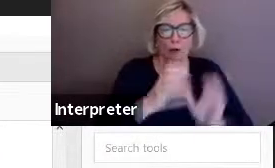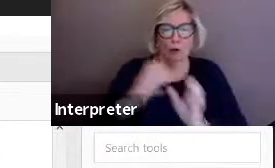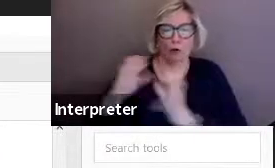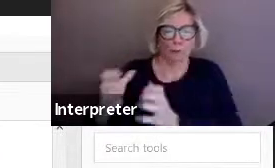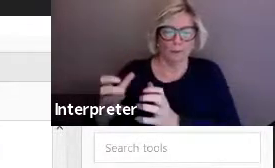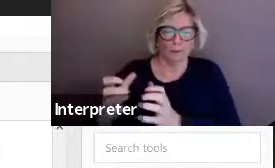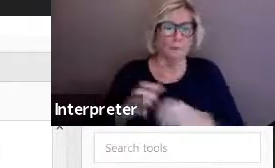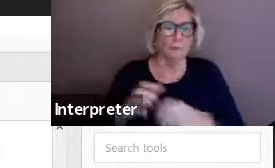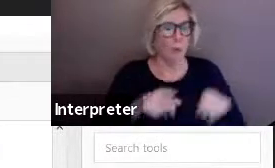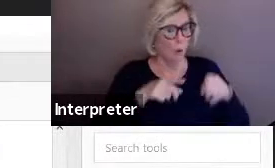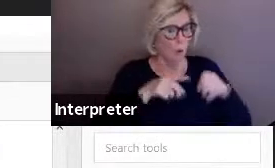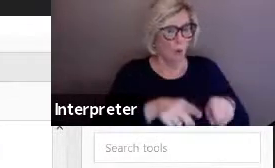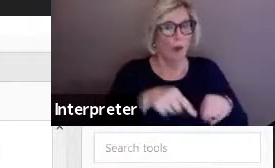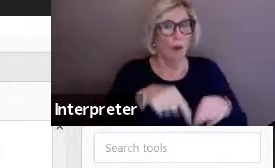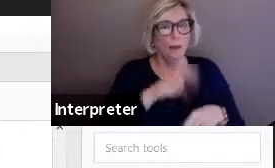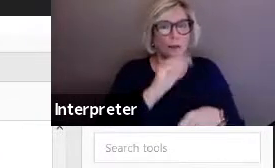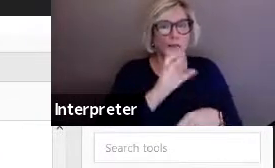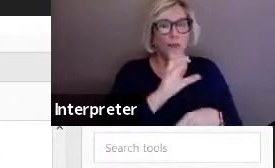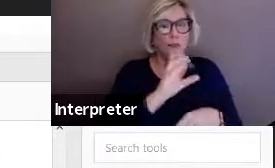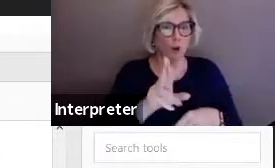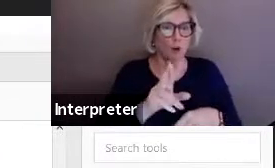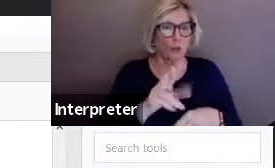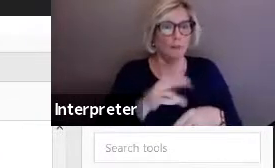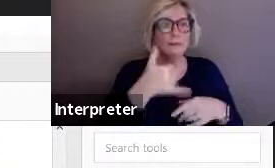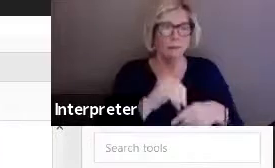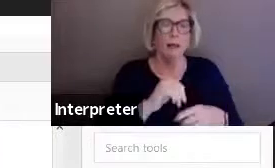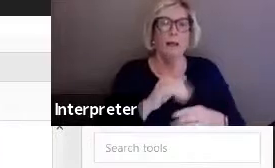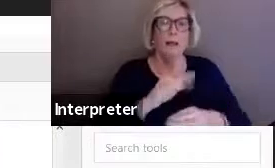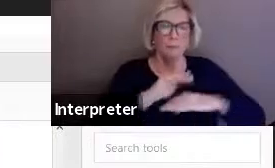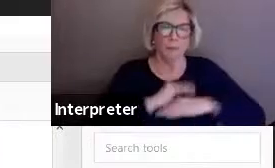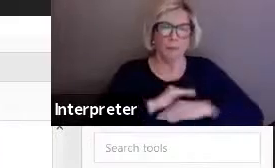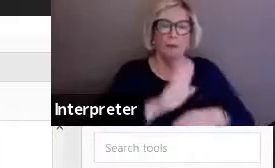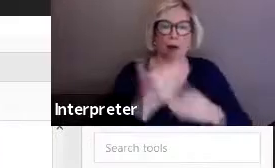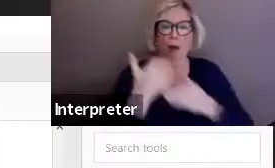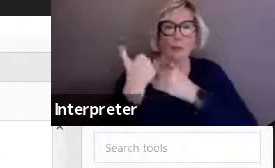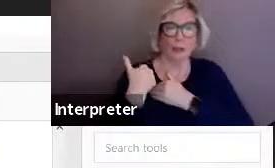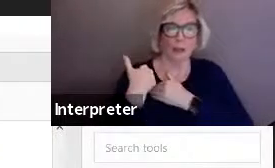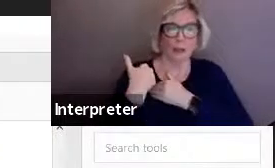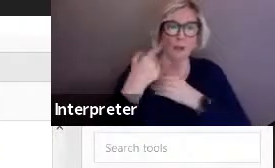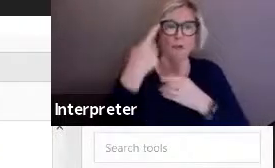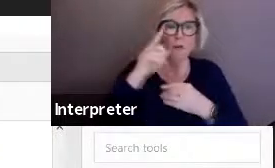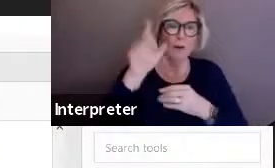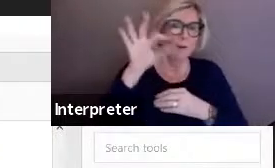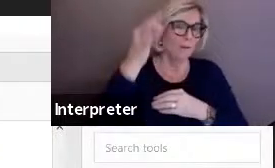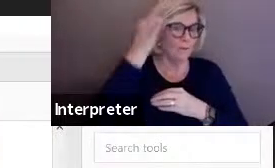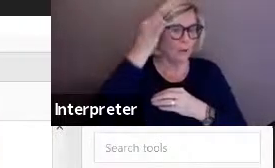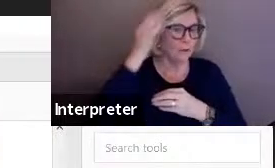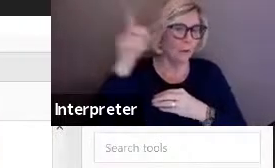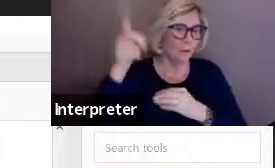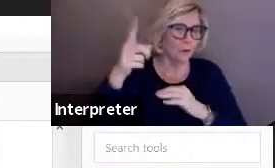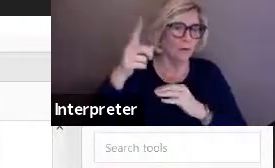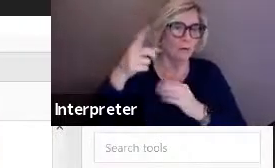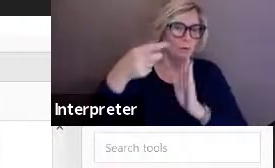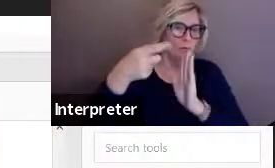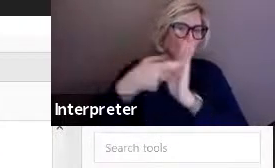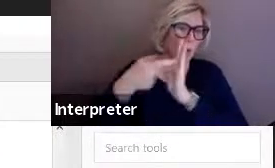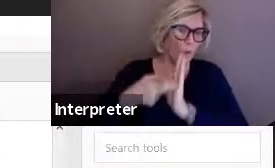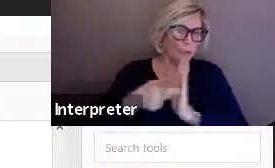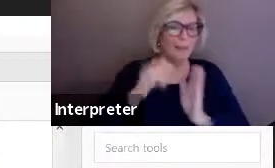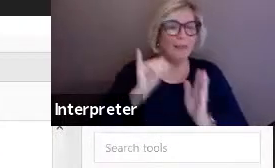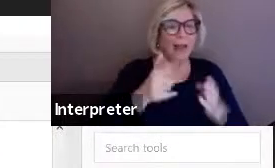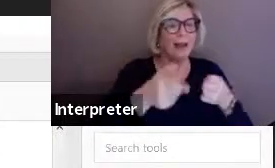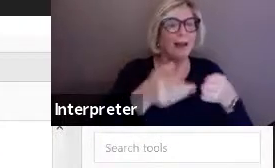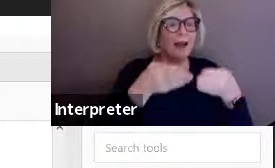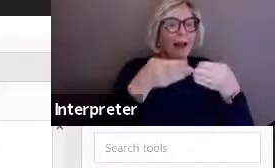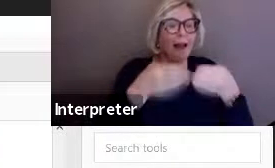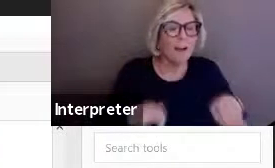While the agency continues to meet its obligations for its federal partnerships, these the